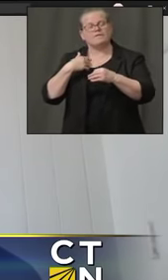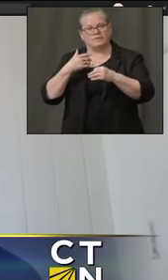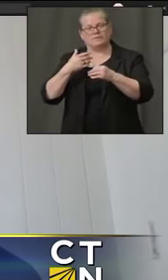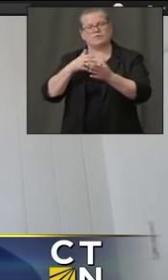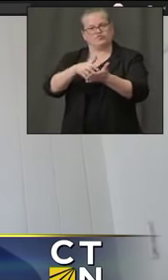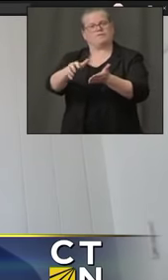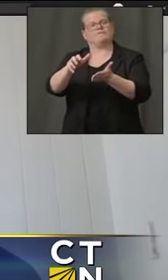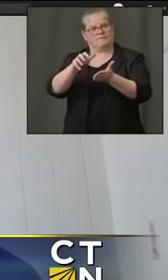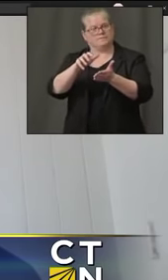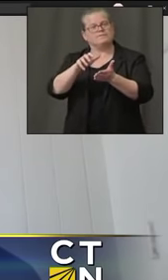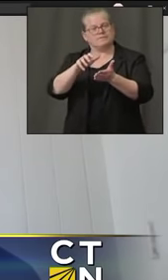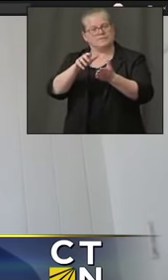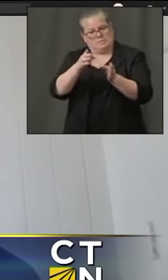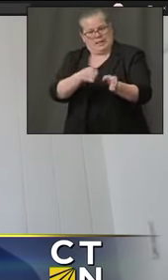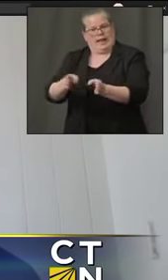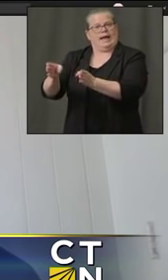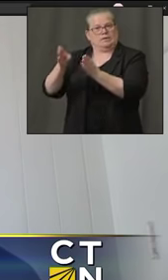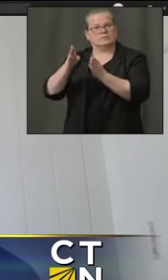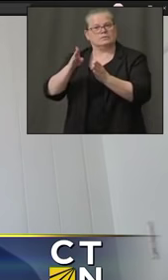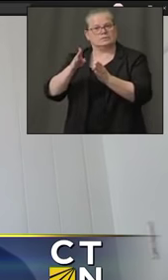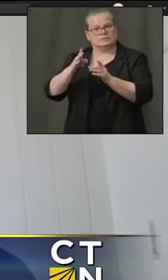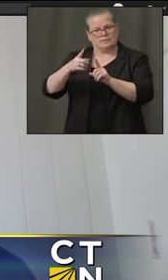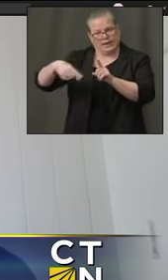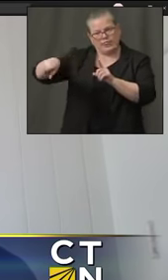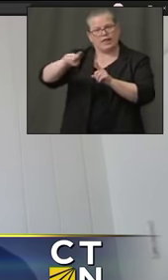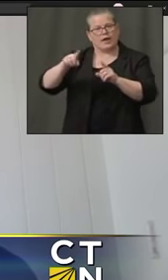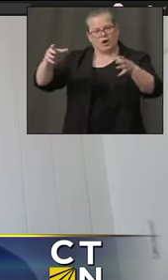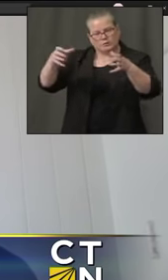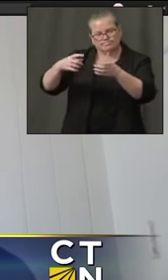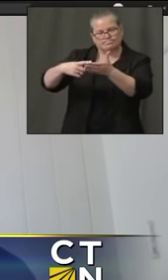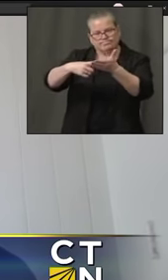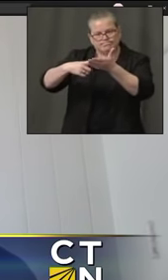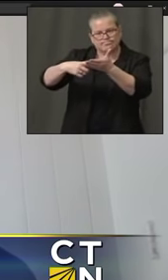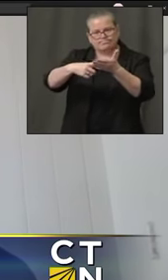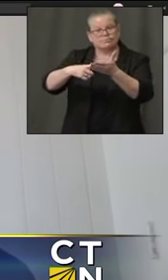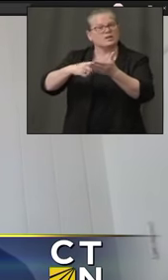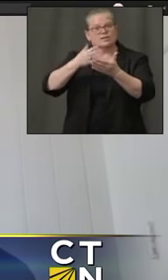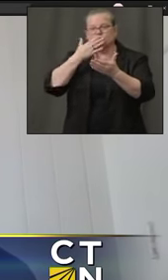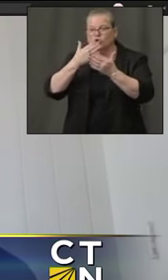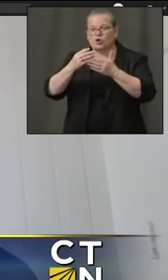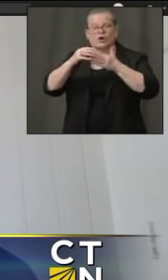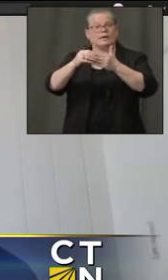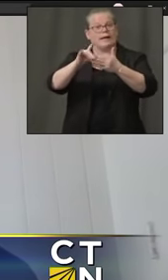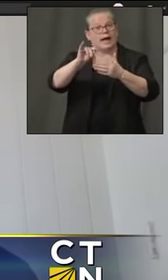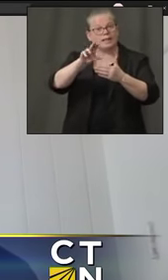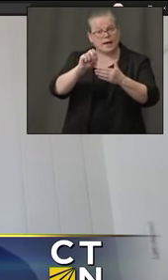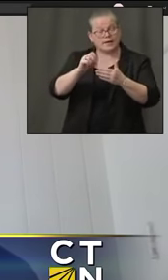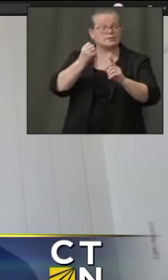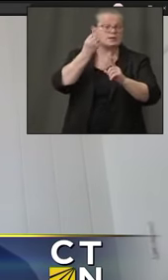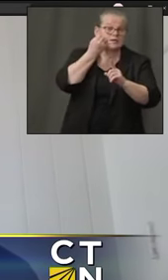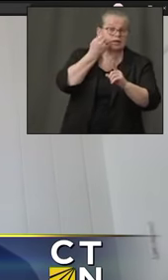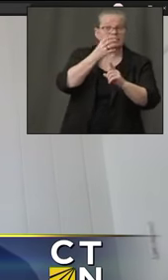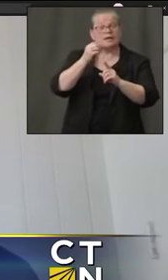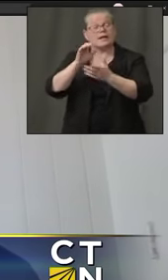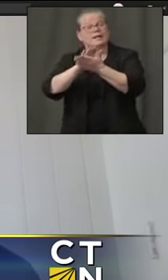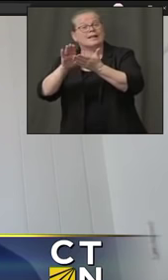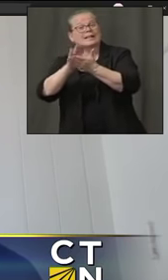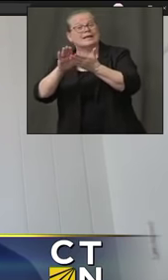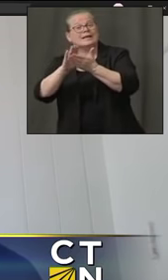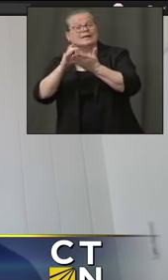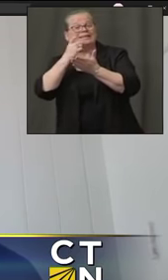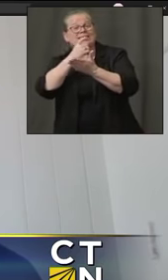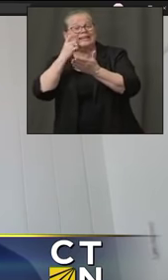today. That provides, a good set of guidelines that both the hygienists and the dentists are in agreement